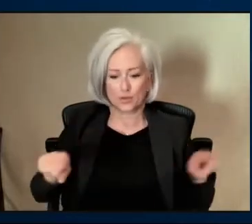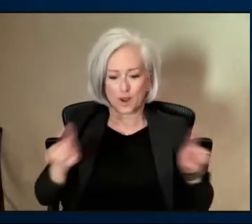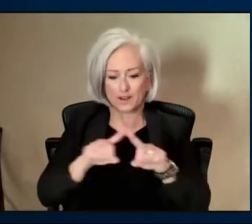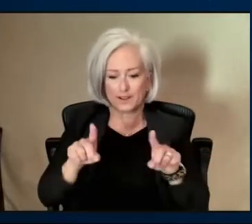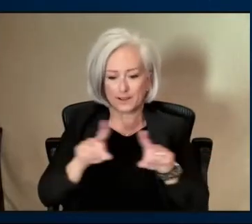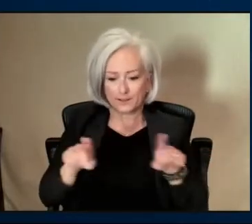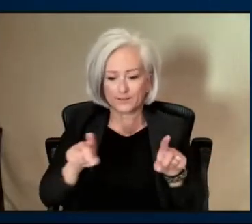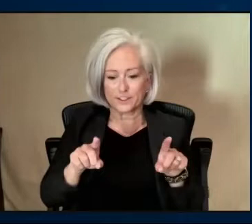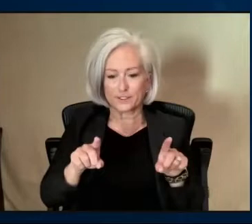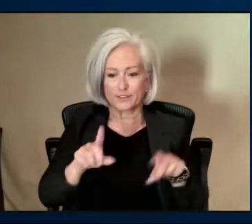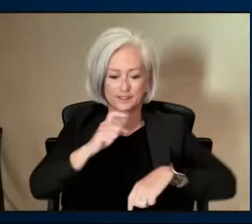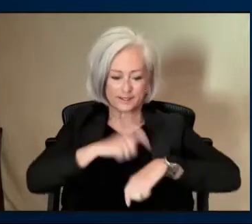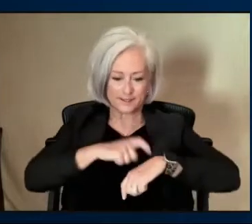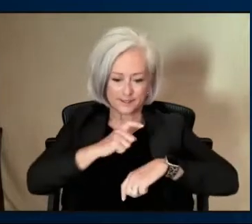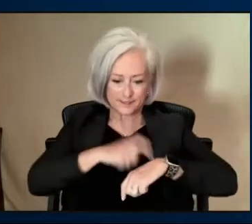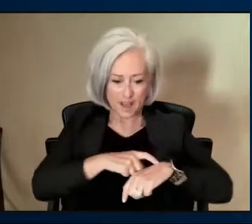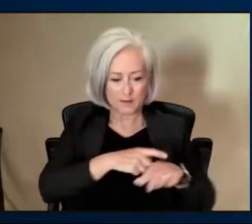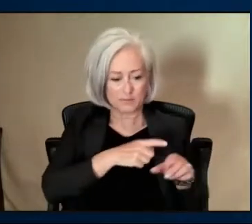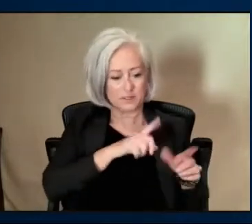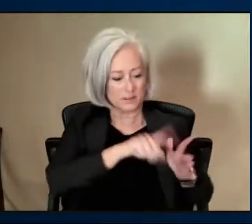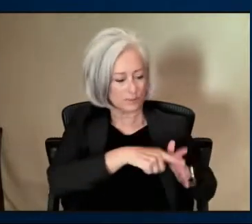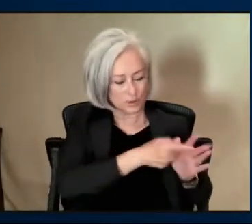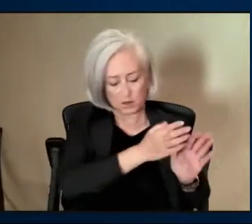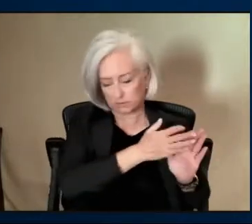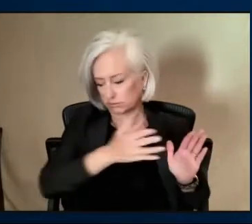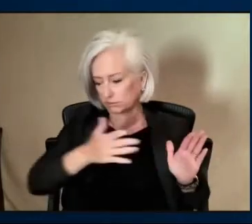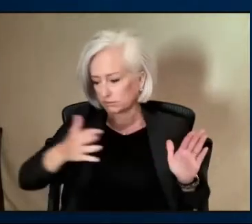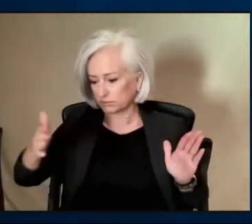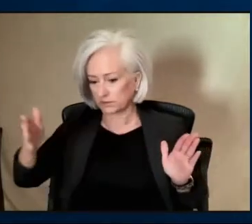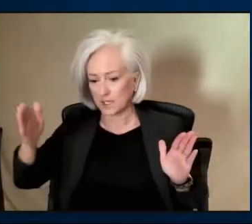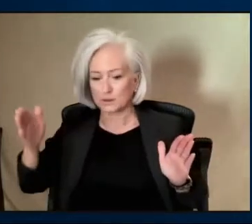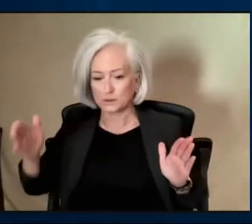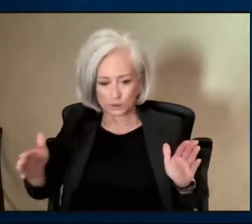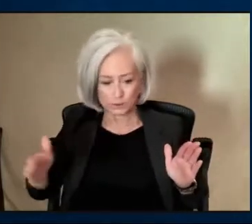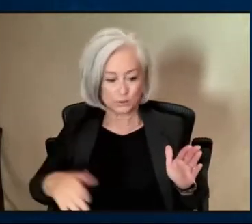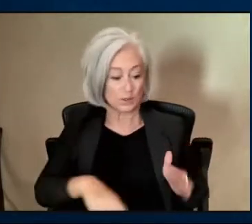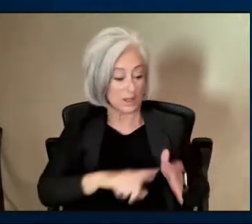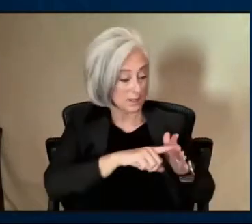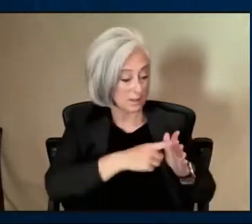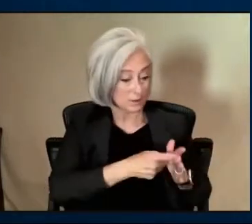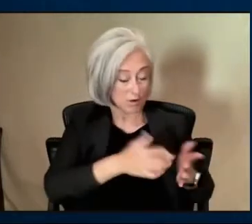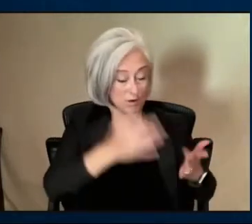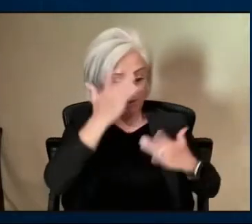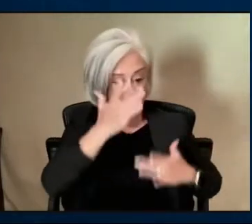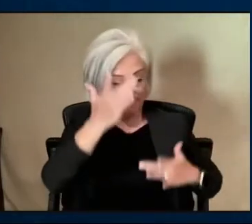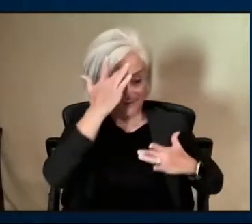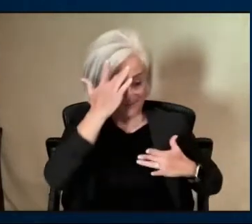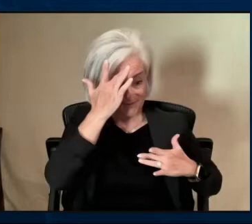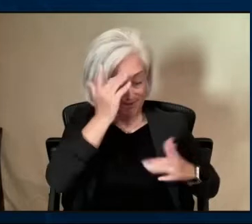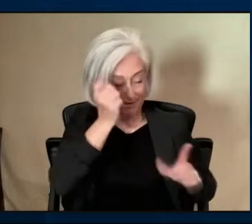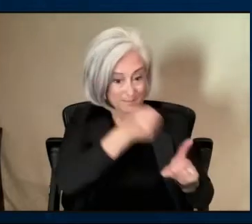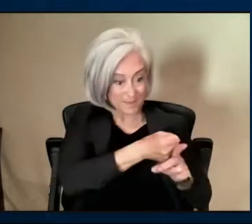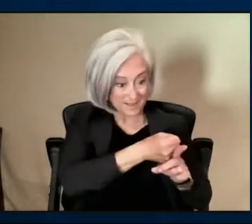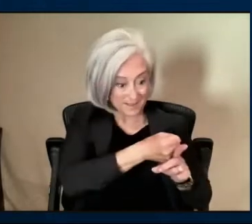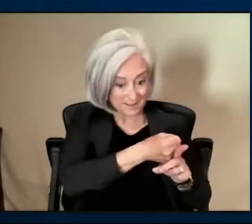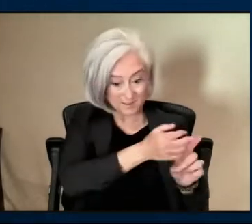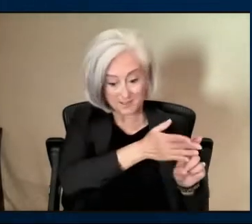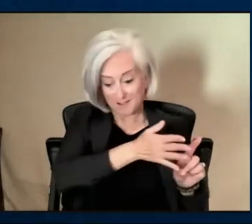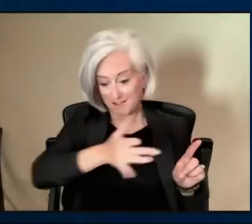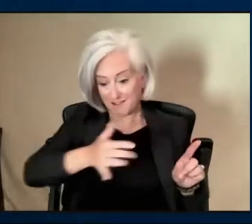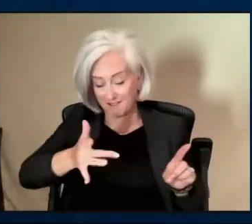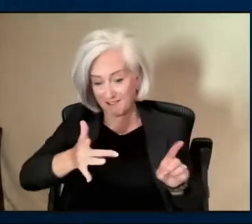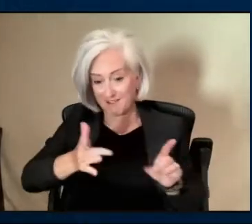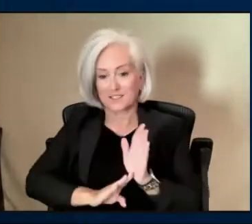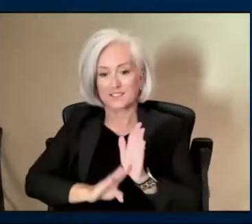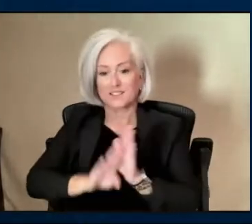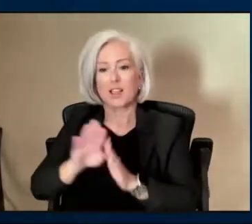out and when the infection started and when that vaccine came out. So, in general, how important is that funding in